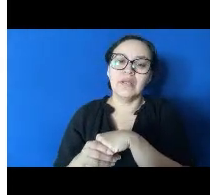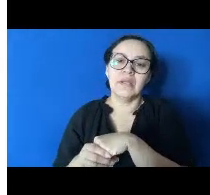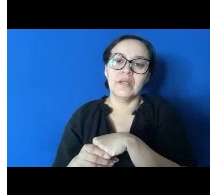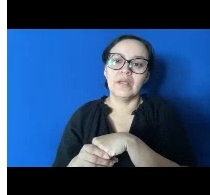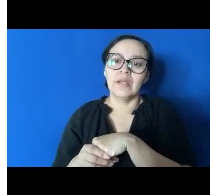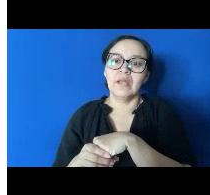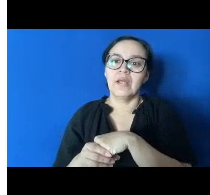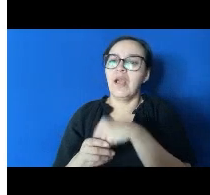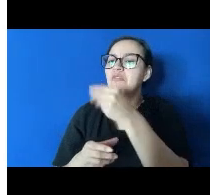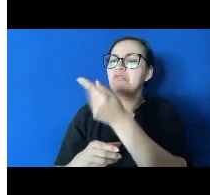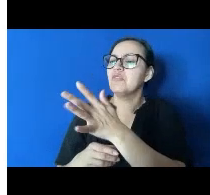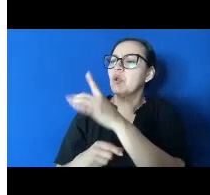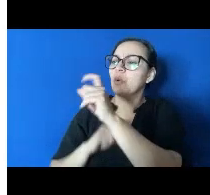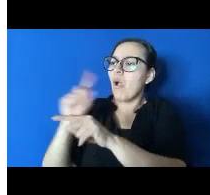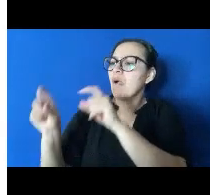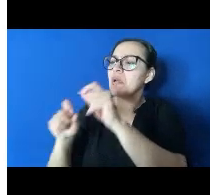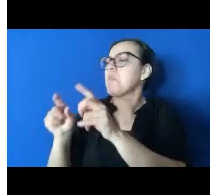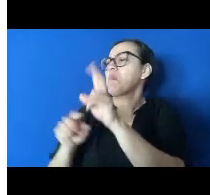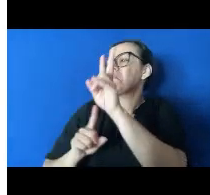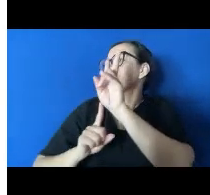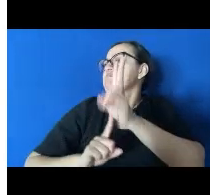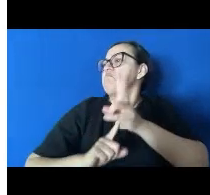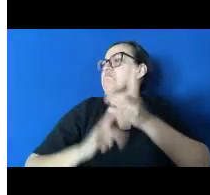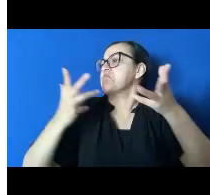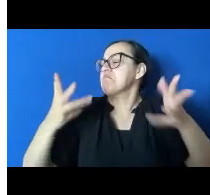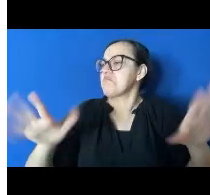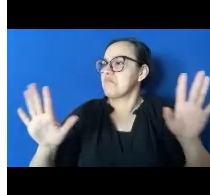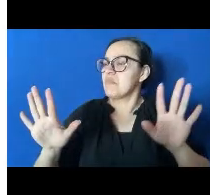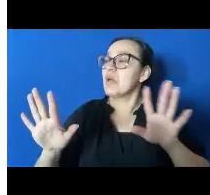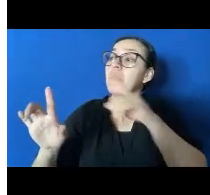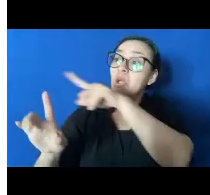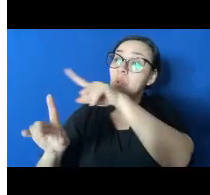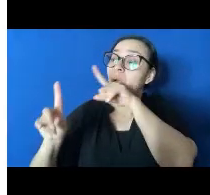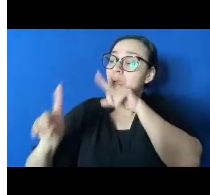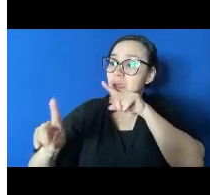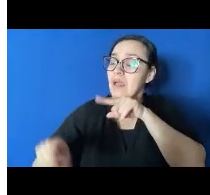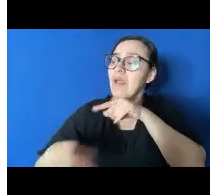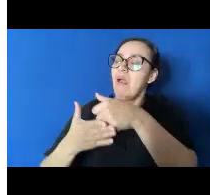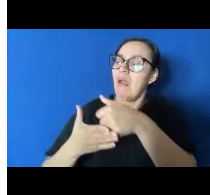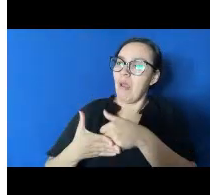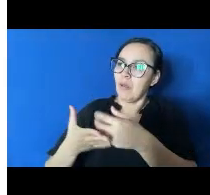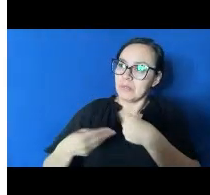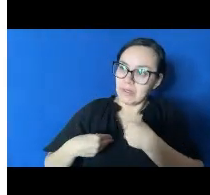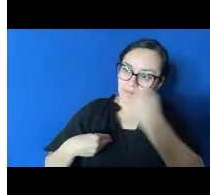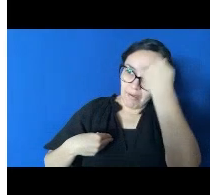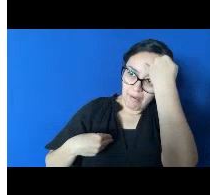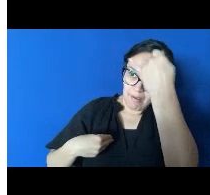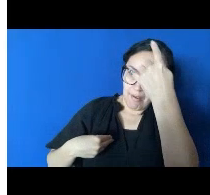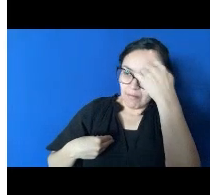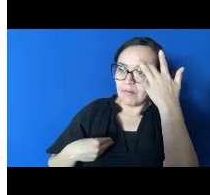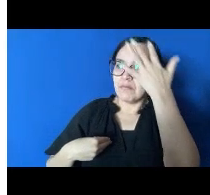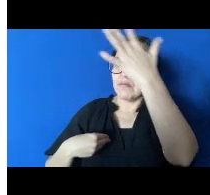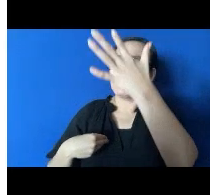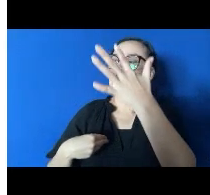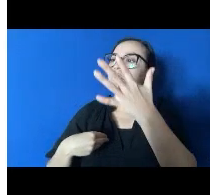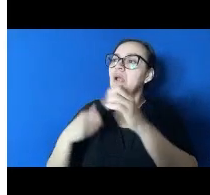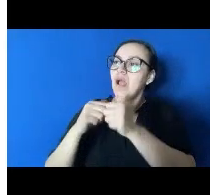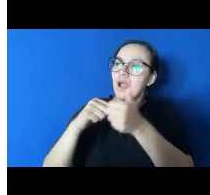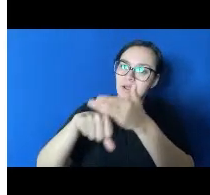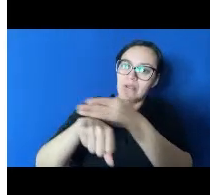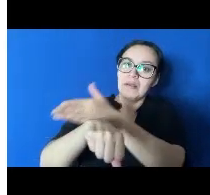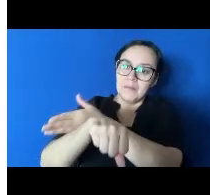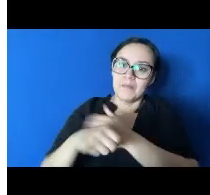to participate in this form. It takes about 2 minutes, and there are not a lot of questions to answer the